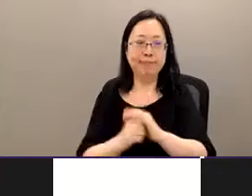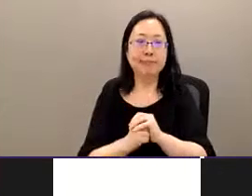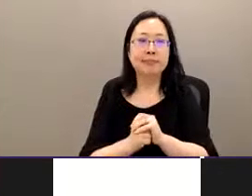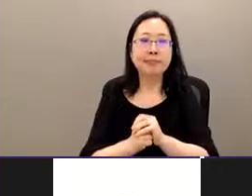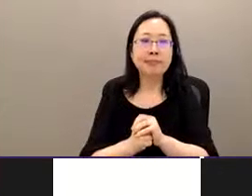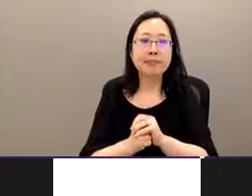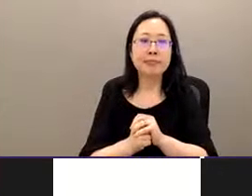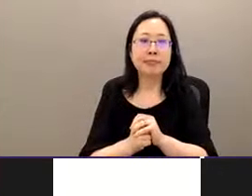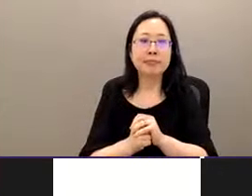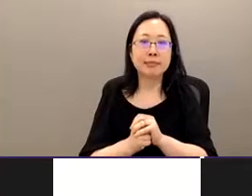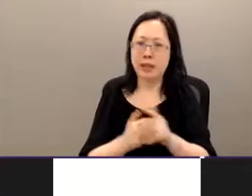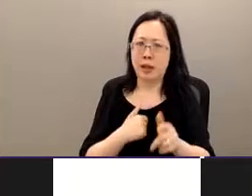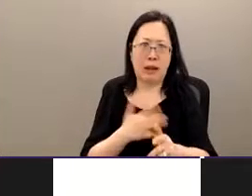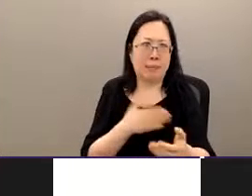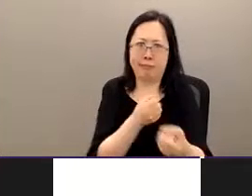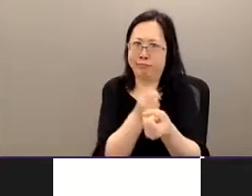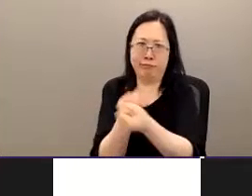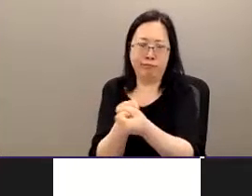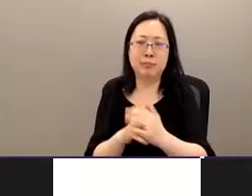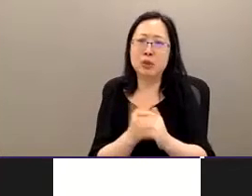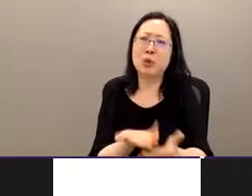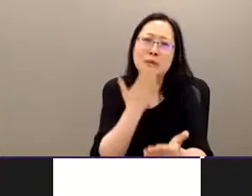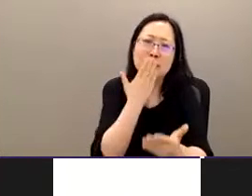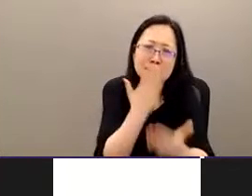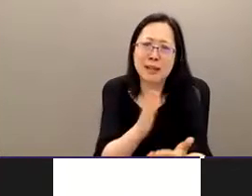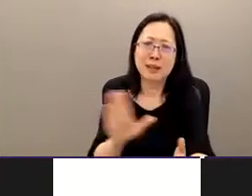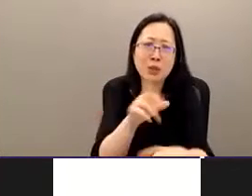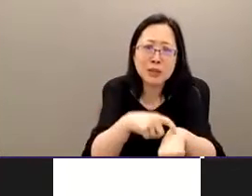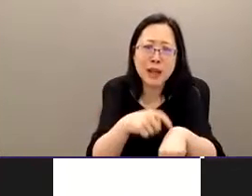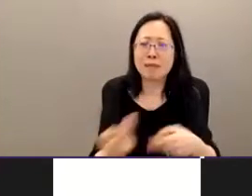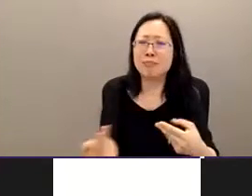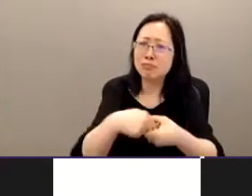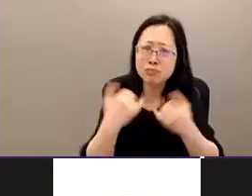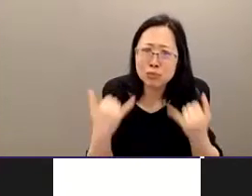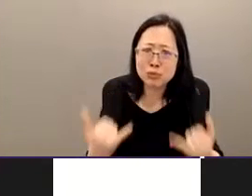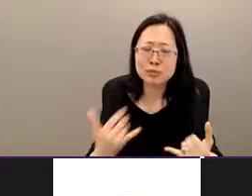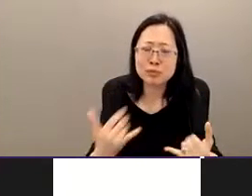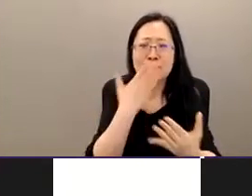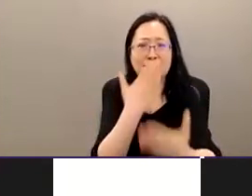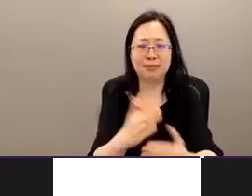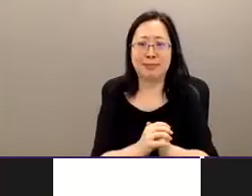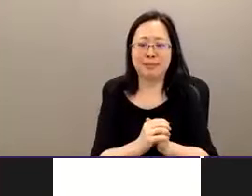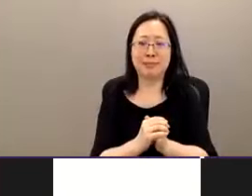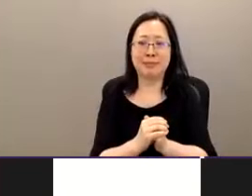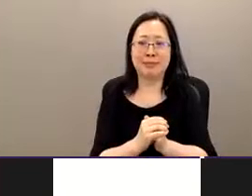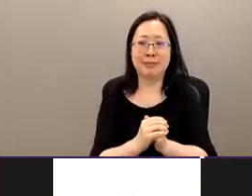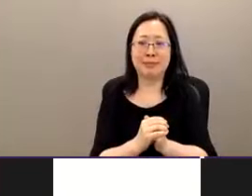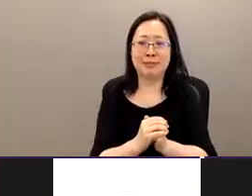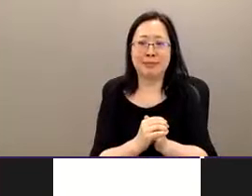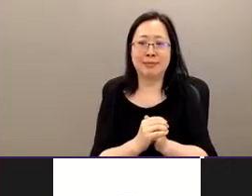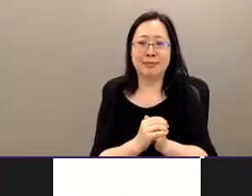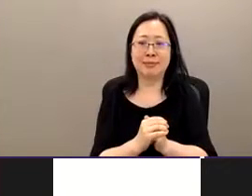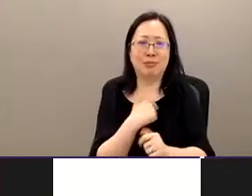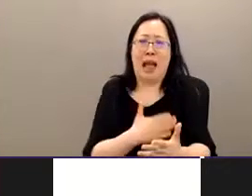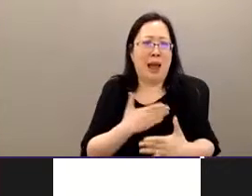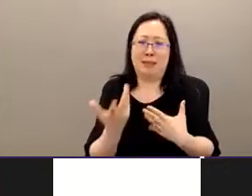pleased to assist you. So thank you again for joining us today. We are so pleased that you're able to